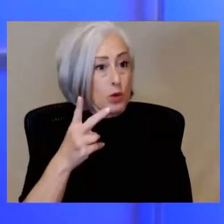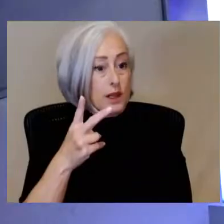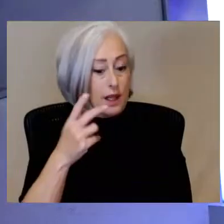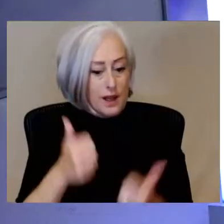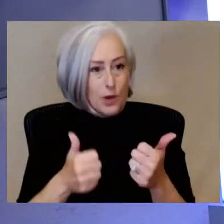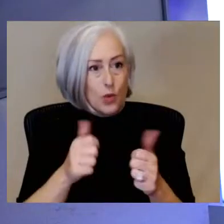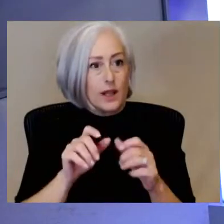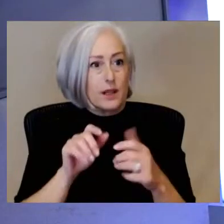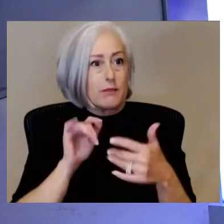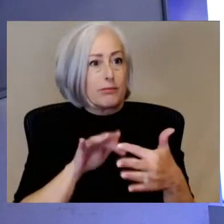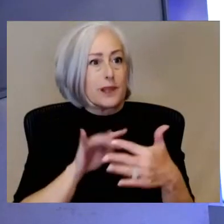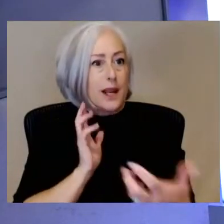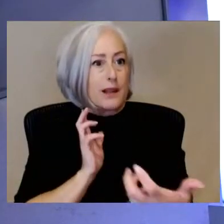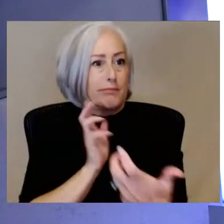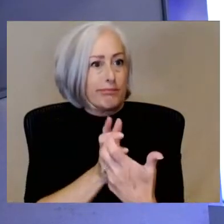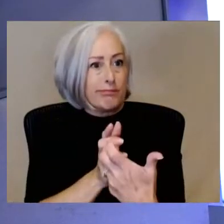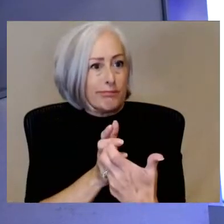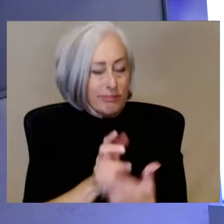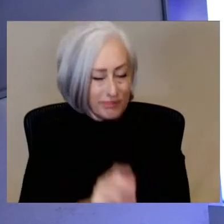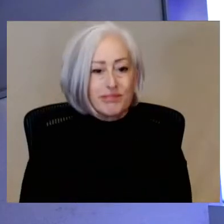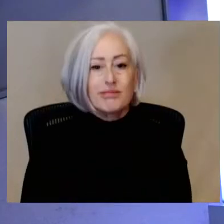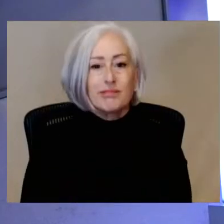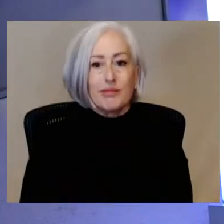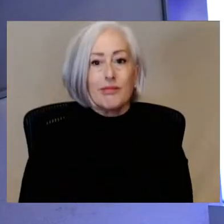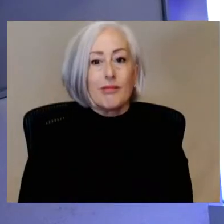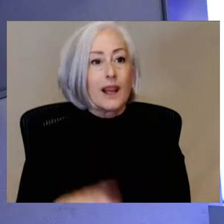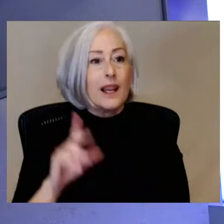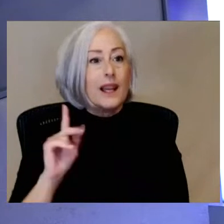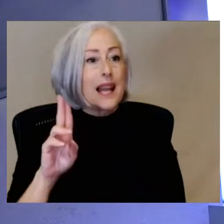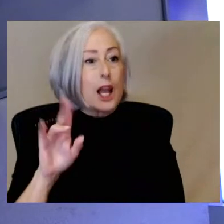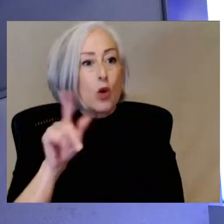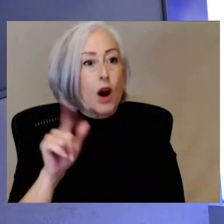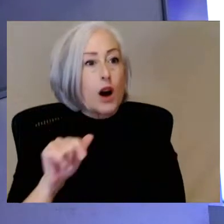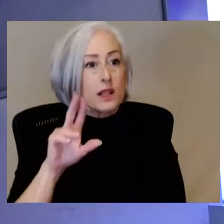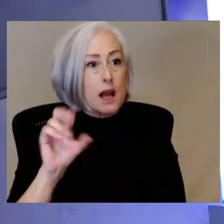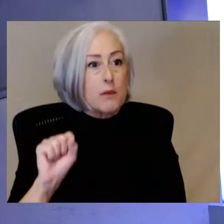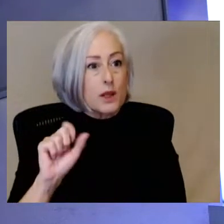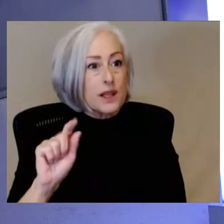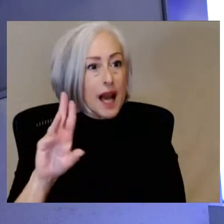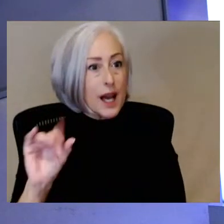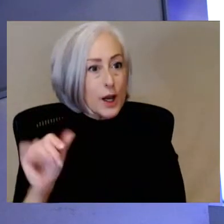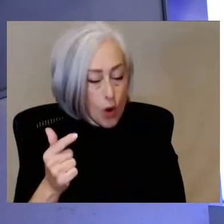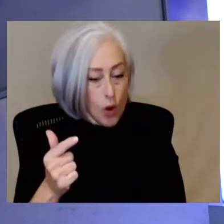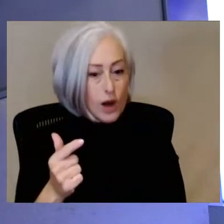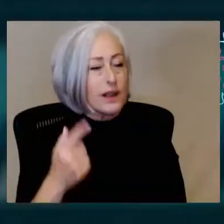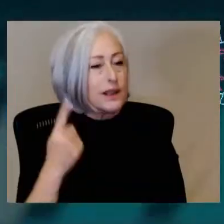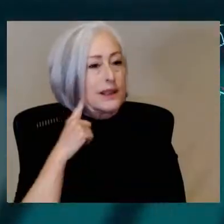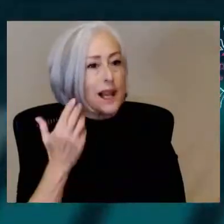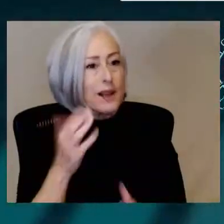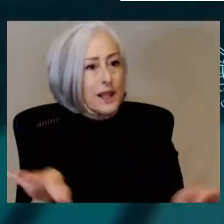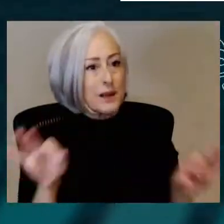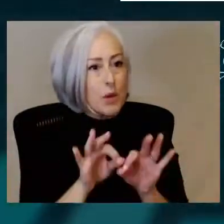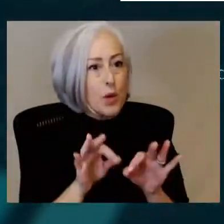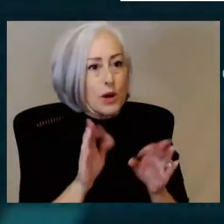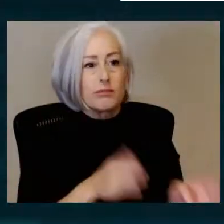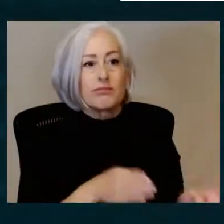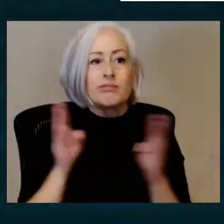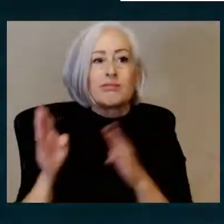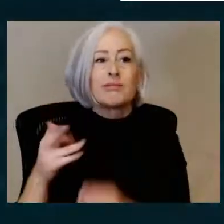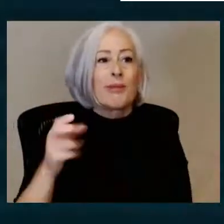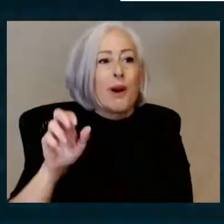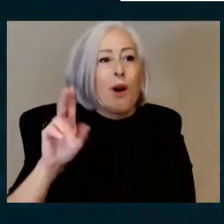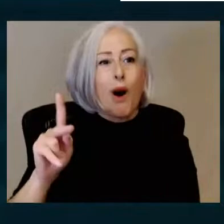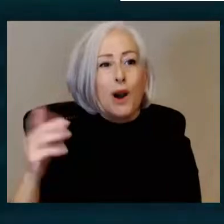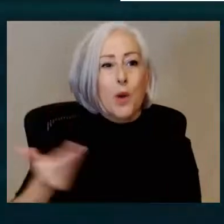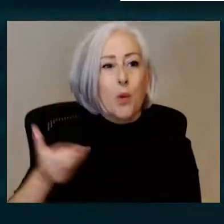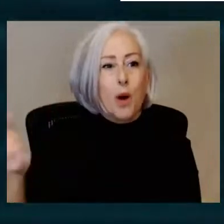like it, kualzheimers.org. It sounds like a really important thing to do. We're going to switch gears for just a moment. Hawk, welcome back, brother. How you doing this